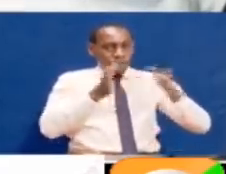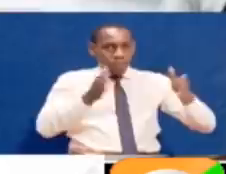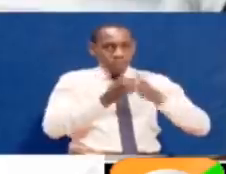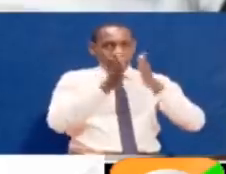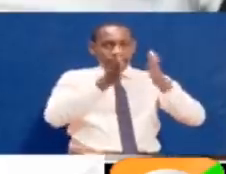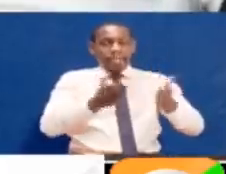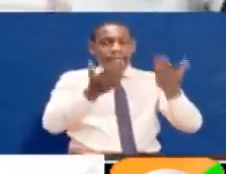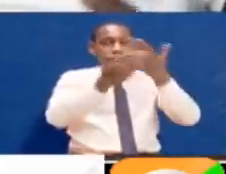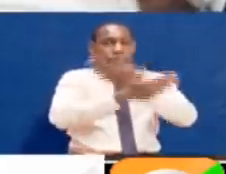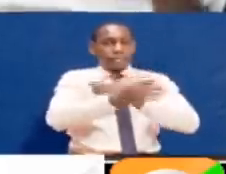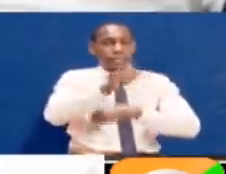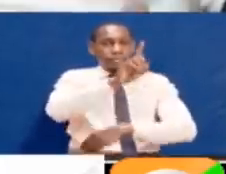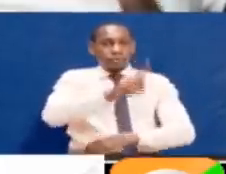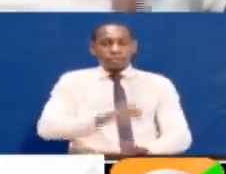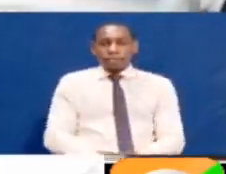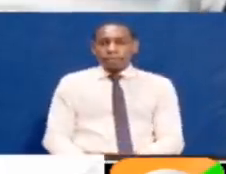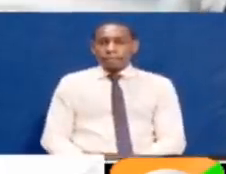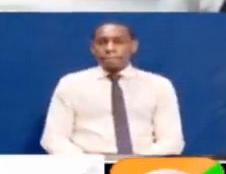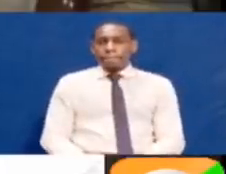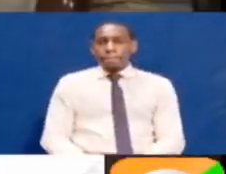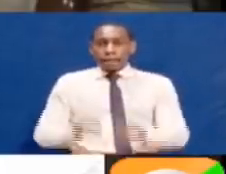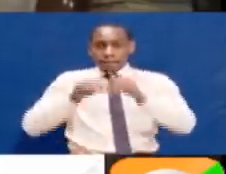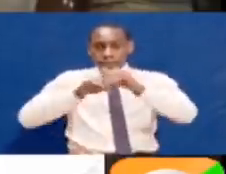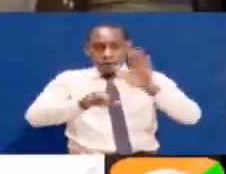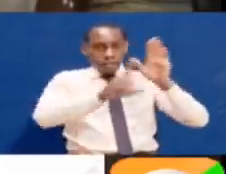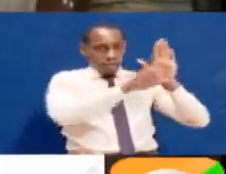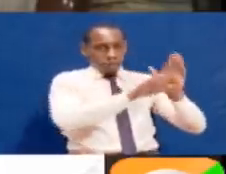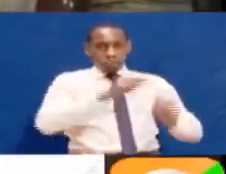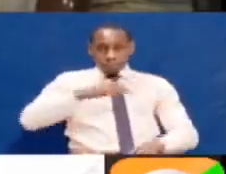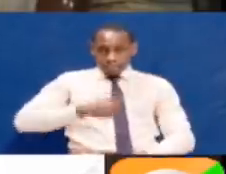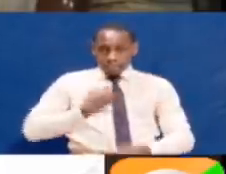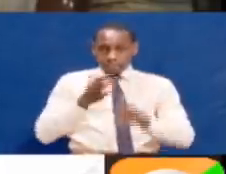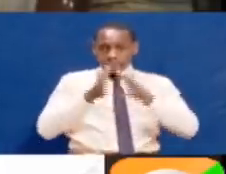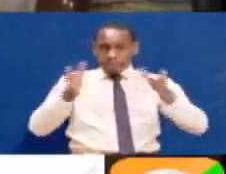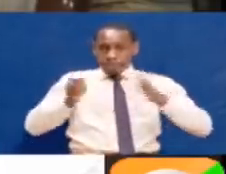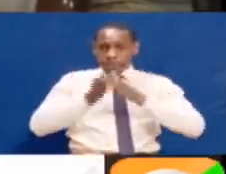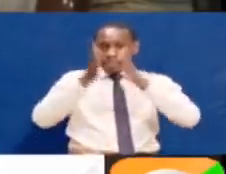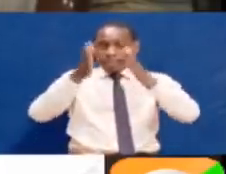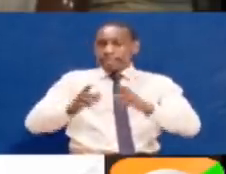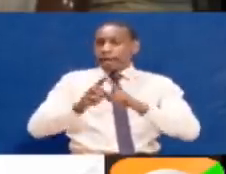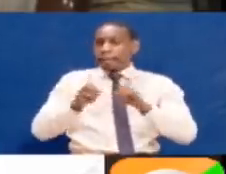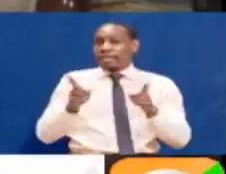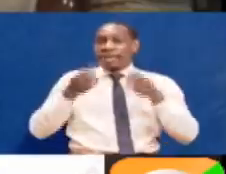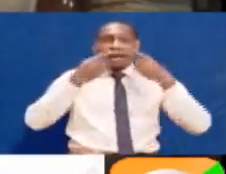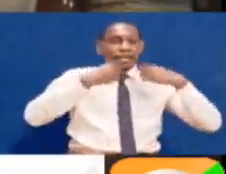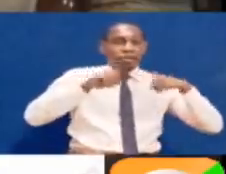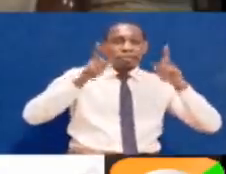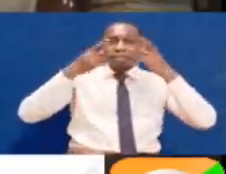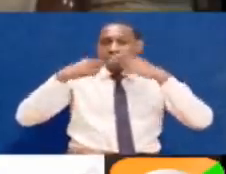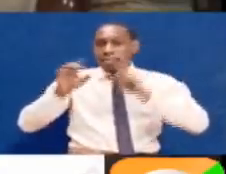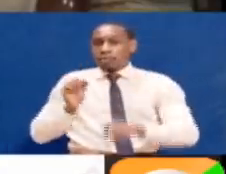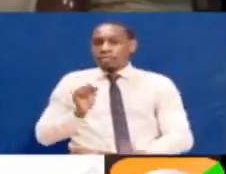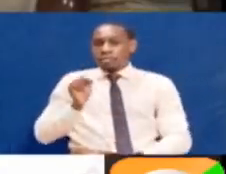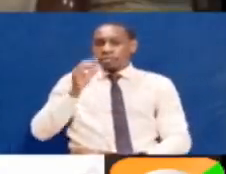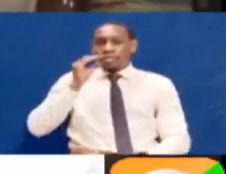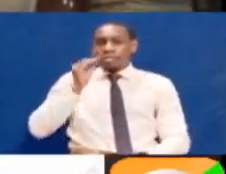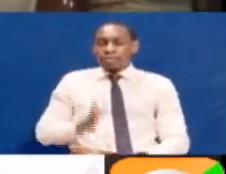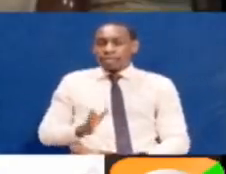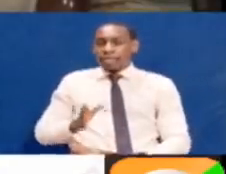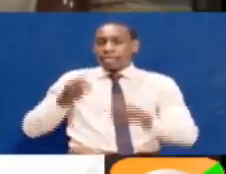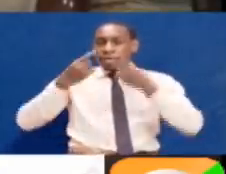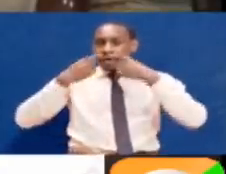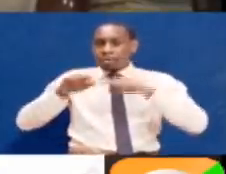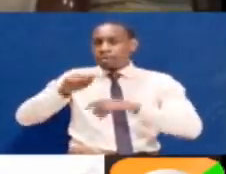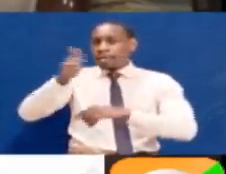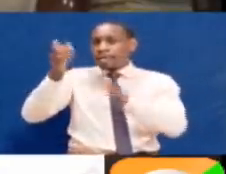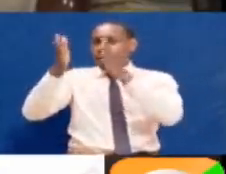tonight? As a matter of law, I am the majority leader. But as a matter of pronouncement of the Speaker, mm-hmm, he pronounces